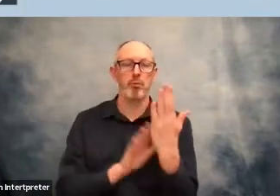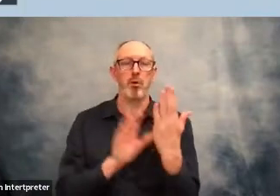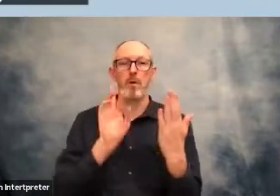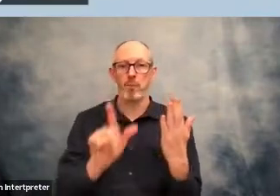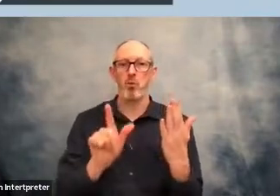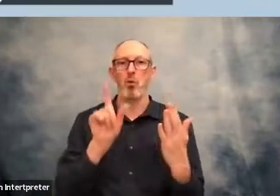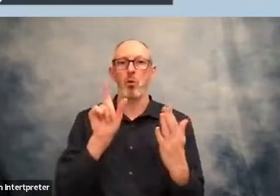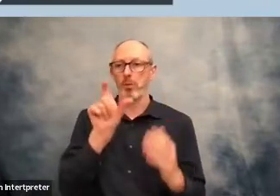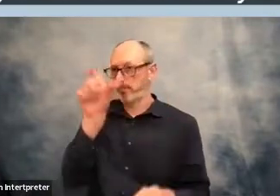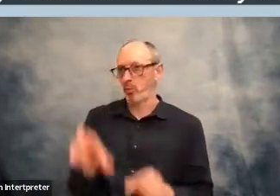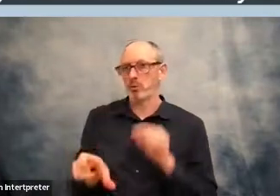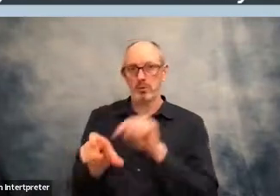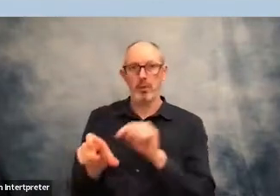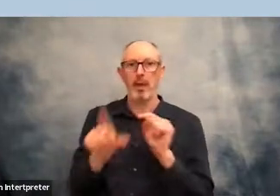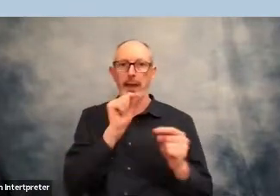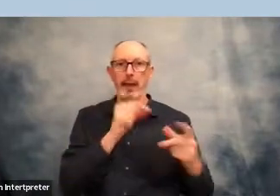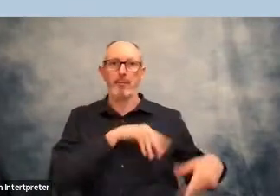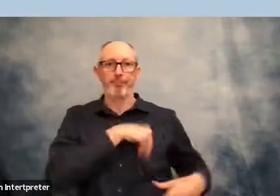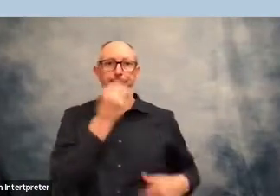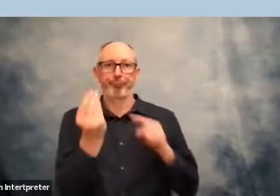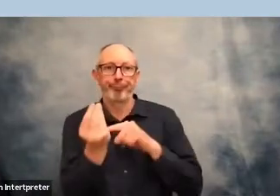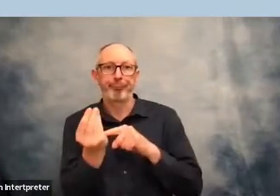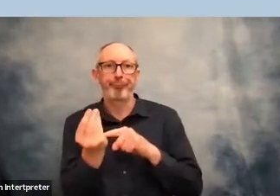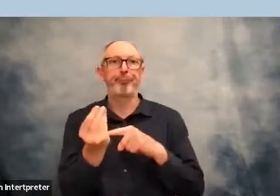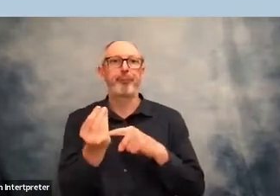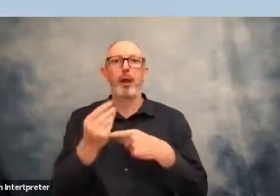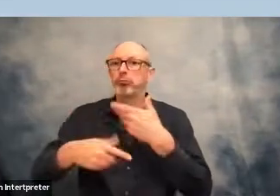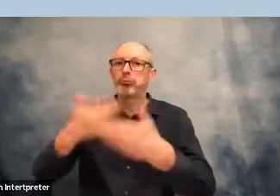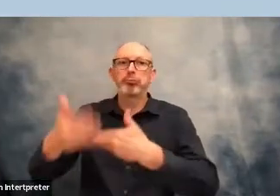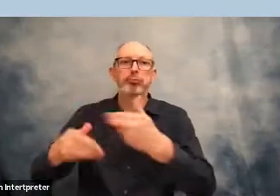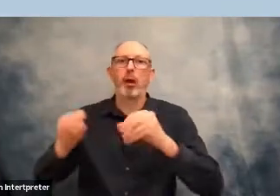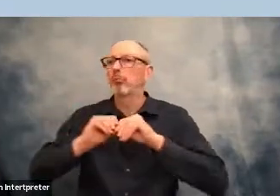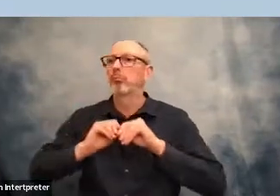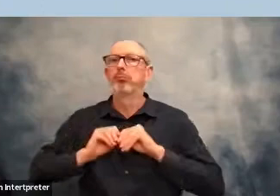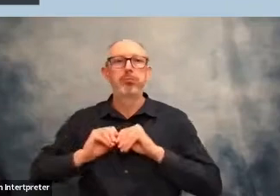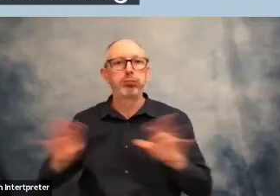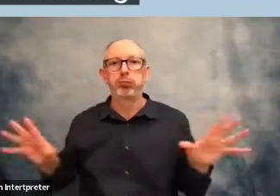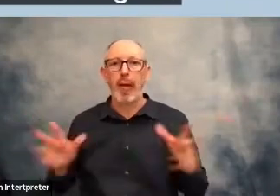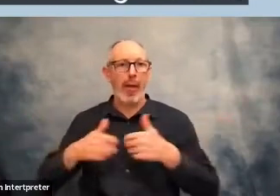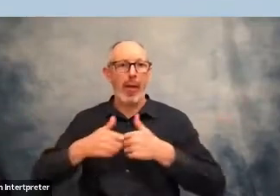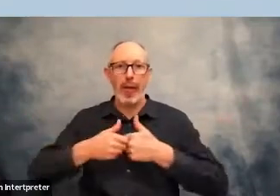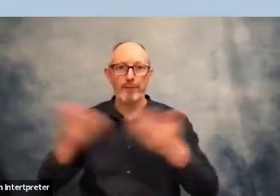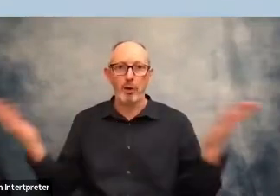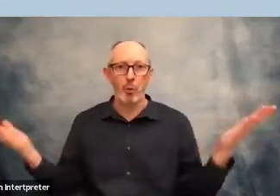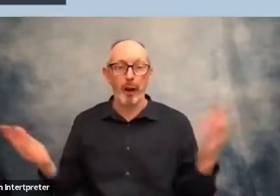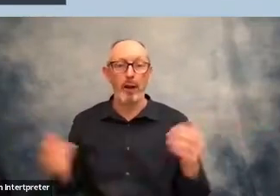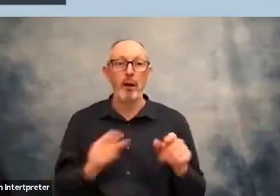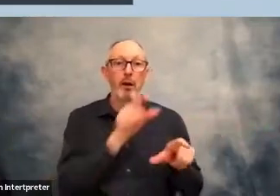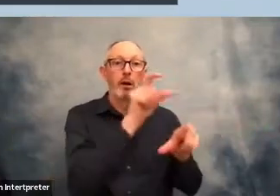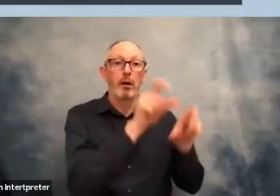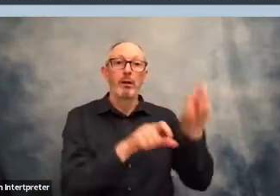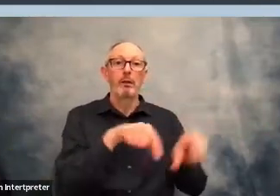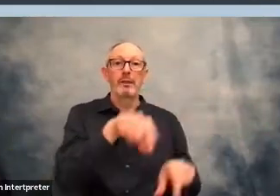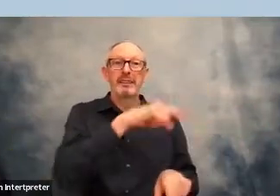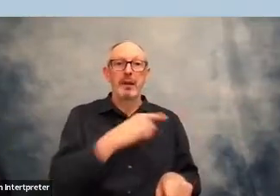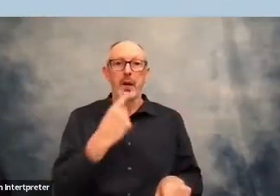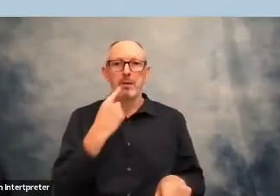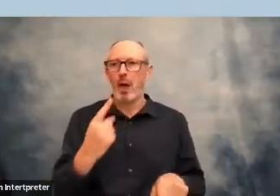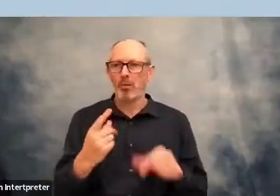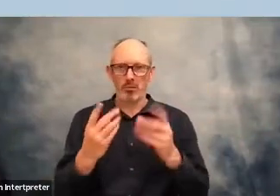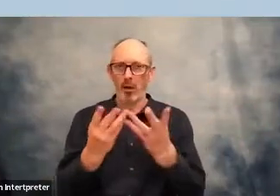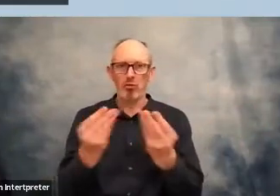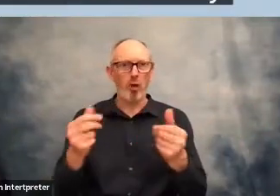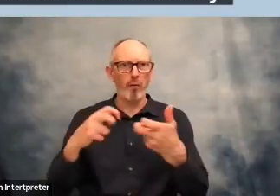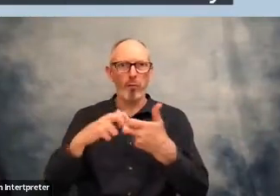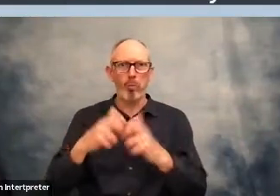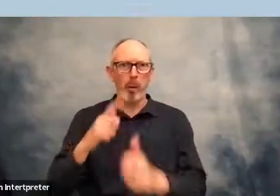individual to carry with them everywhere and forever. Our pilot clinics are telling us that this is solving a need that no one else does. So